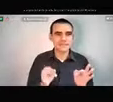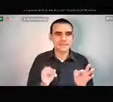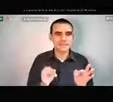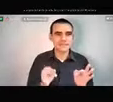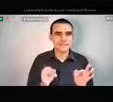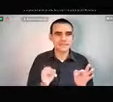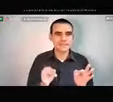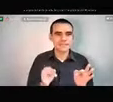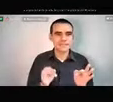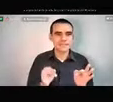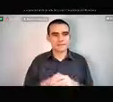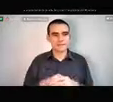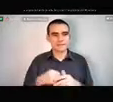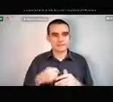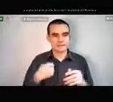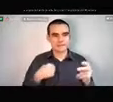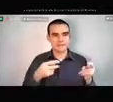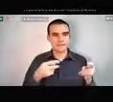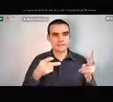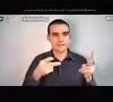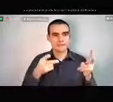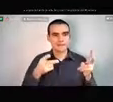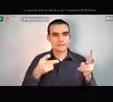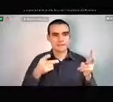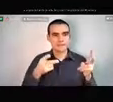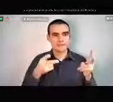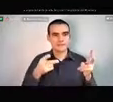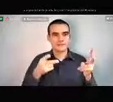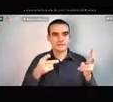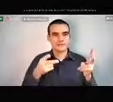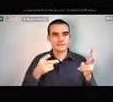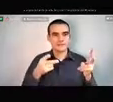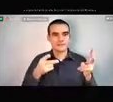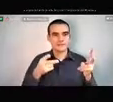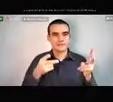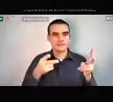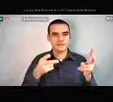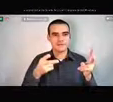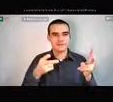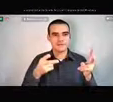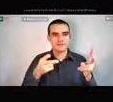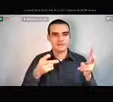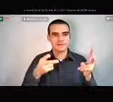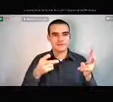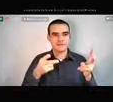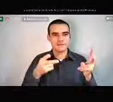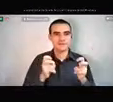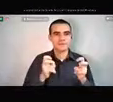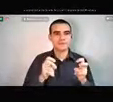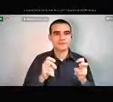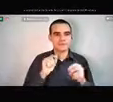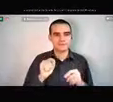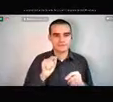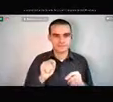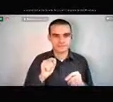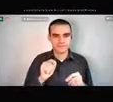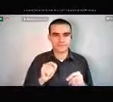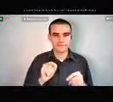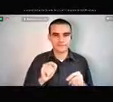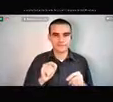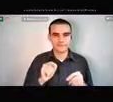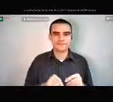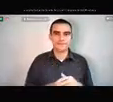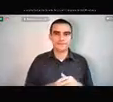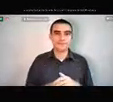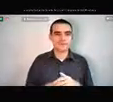So I see here that we have, and I'll provoke Luis Fernando here. You talk about scaling. You